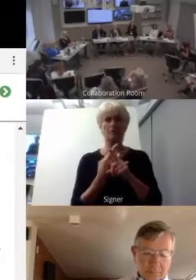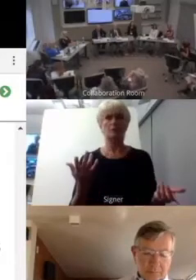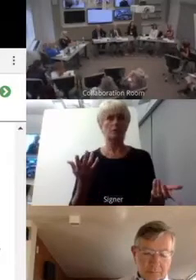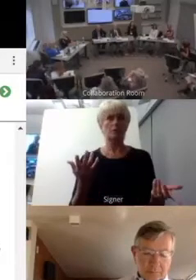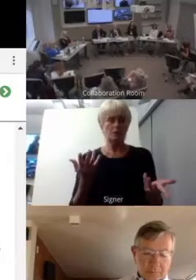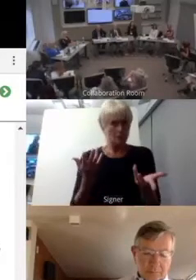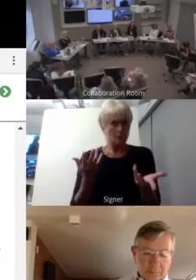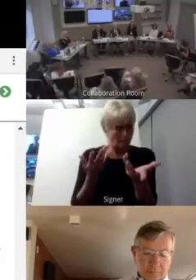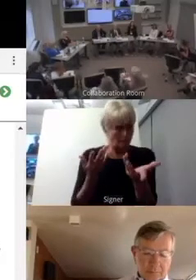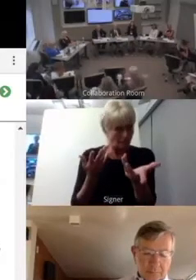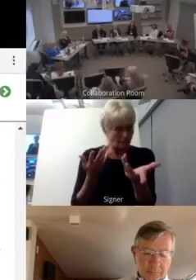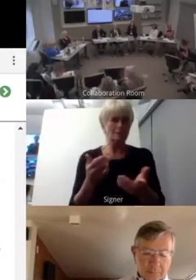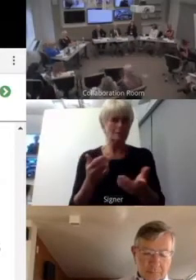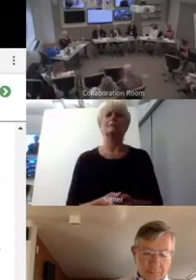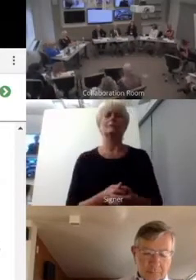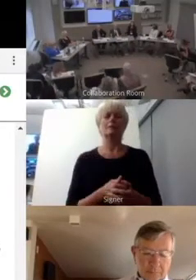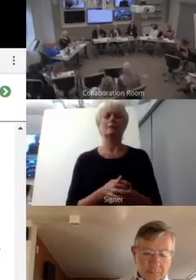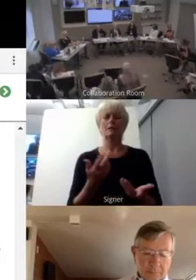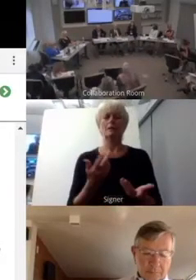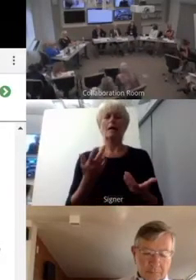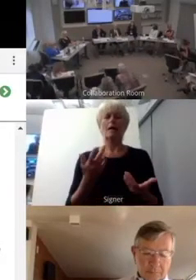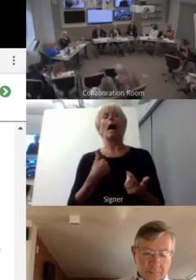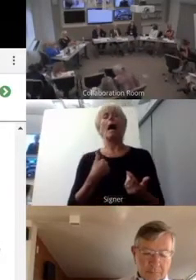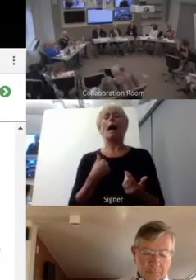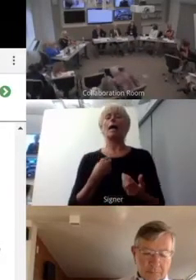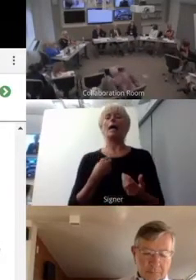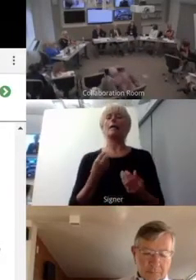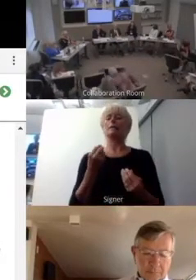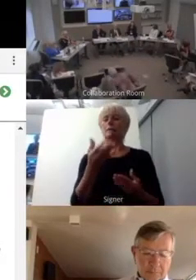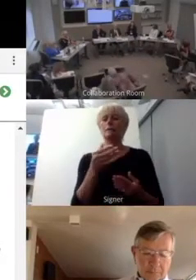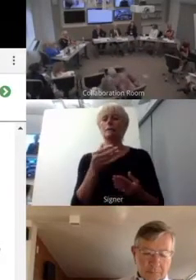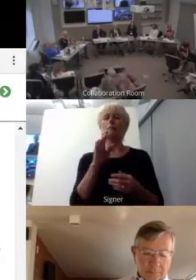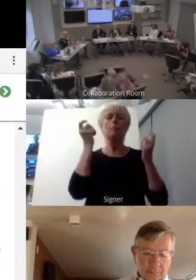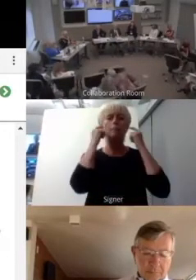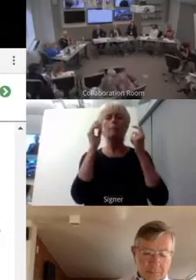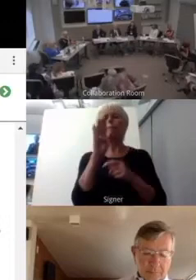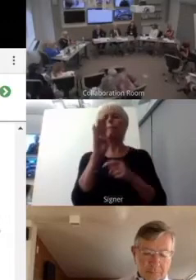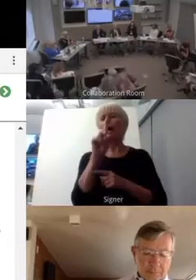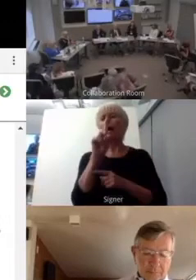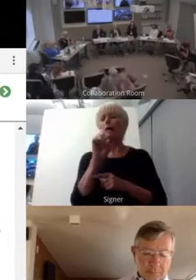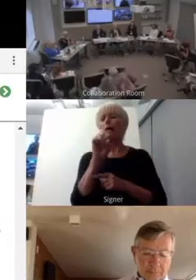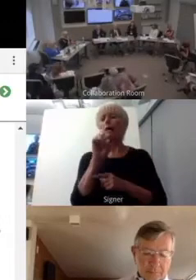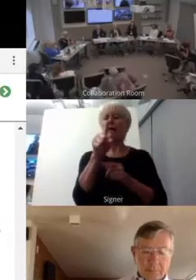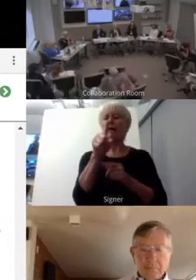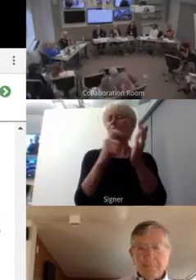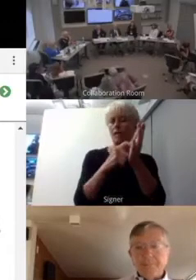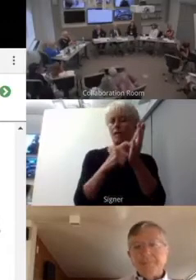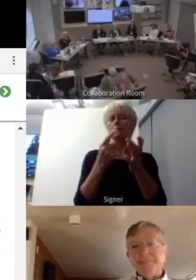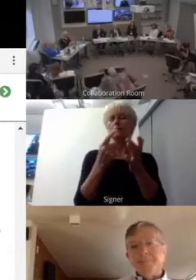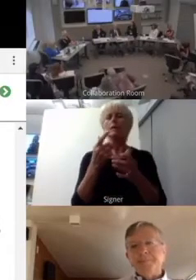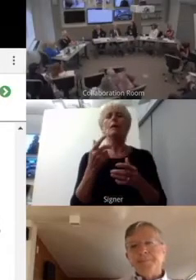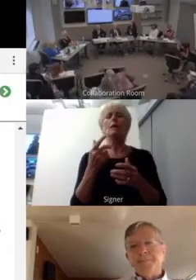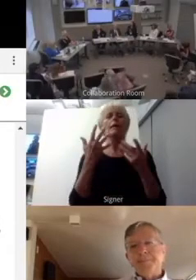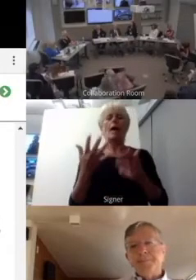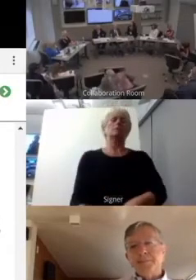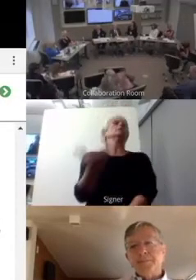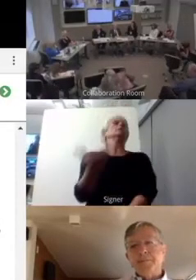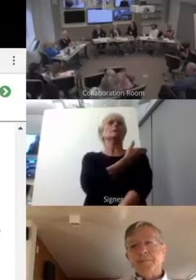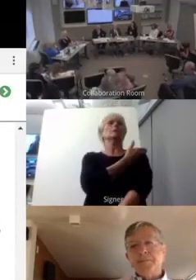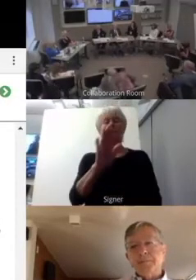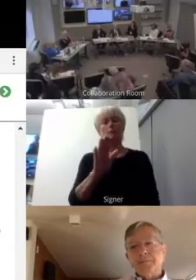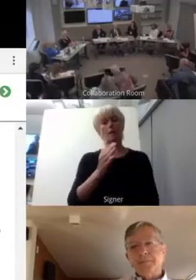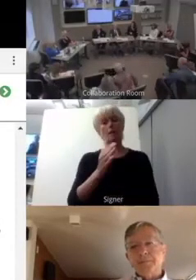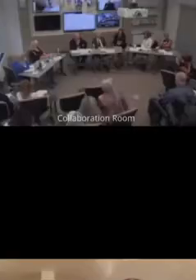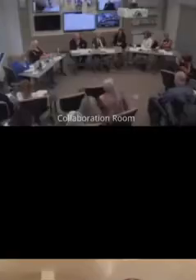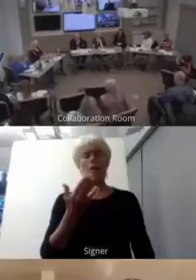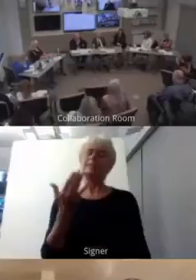provide them bugs, they fix them, it has improved tenfold. It's still got a long, long way to go, but there is definite